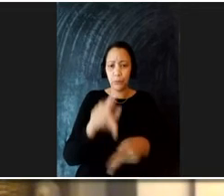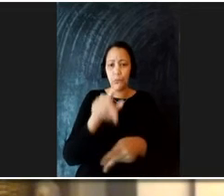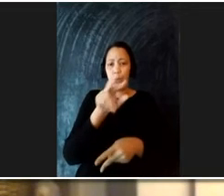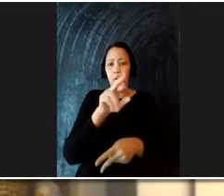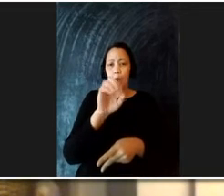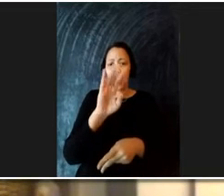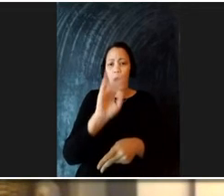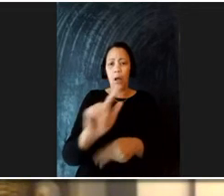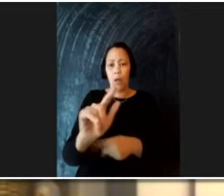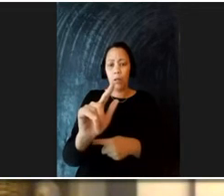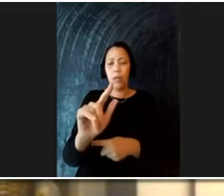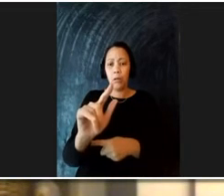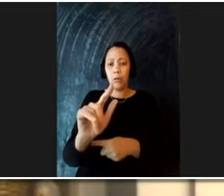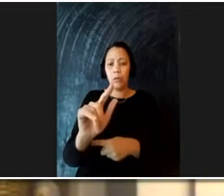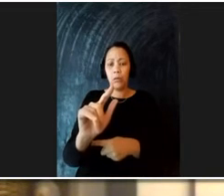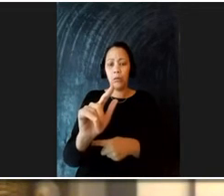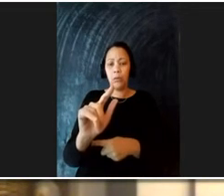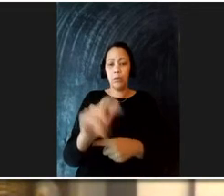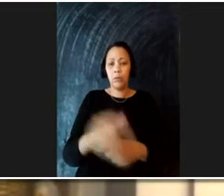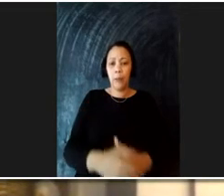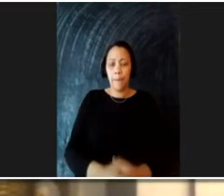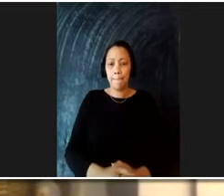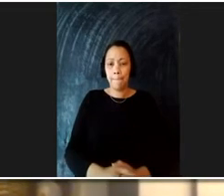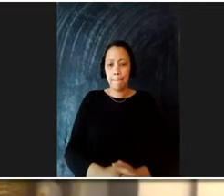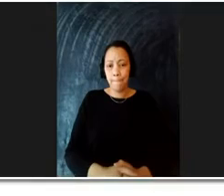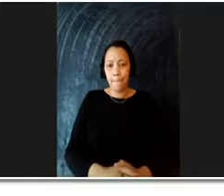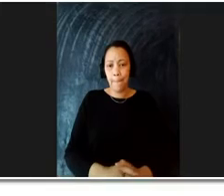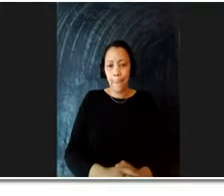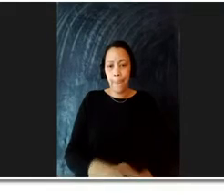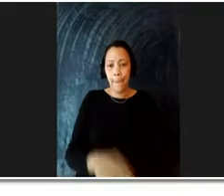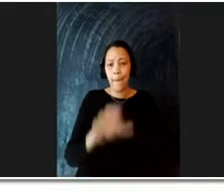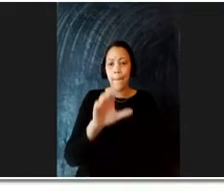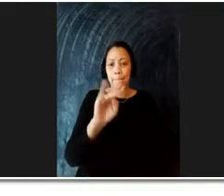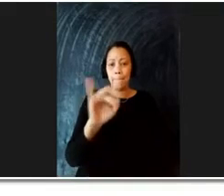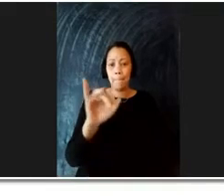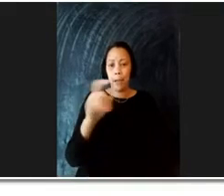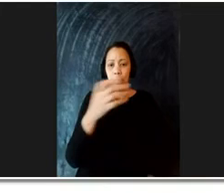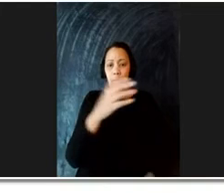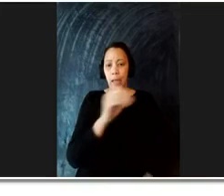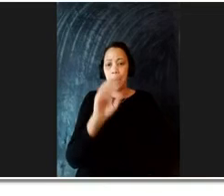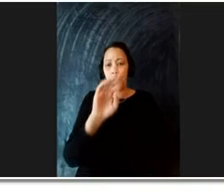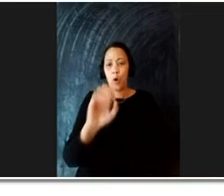tells you the clock has begun you may